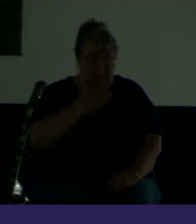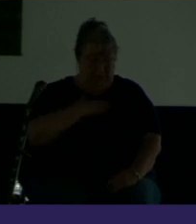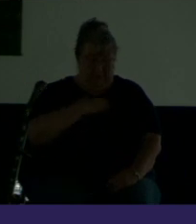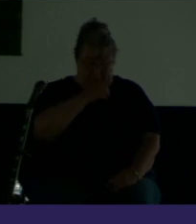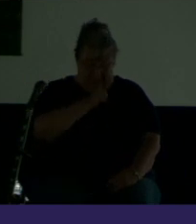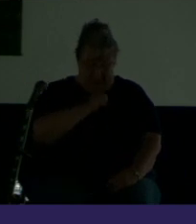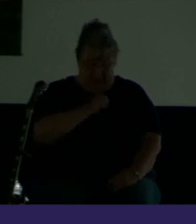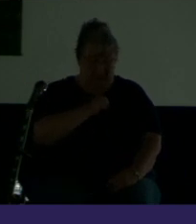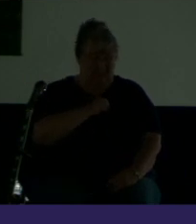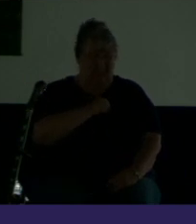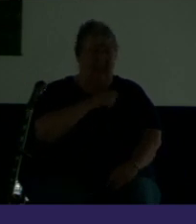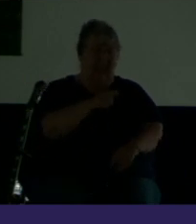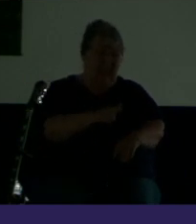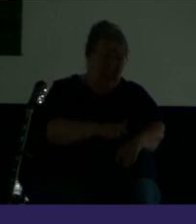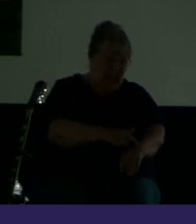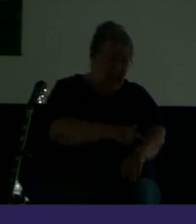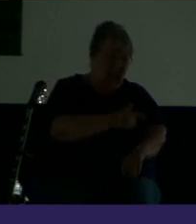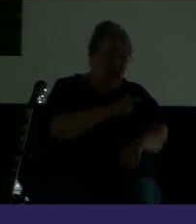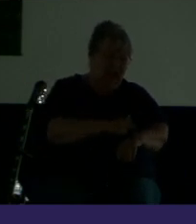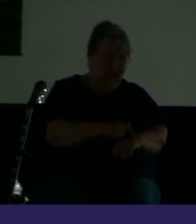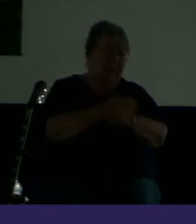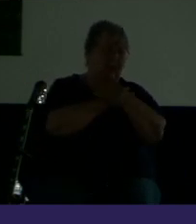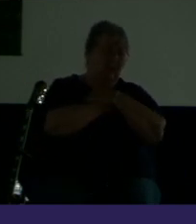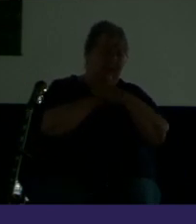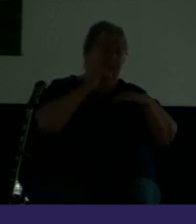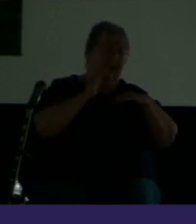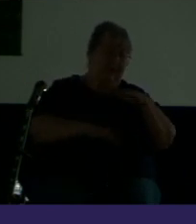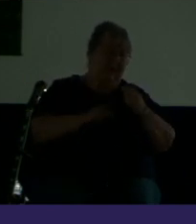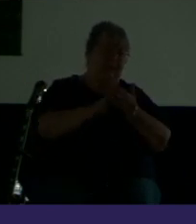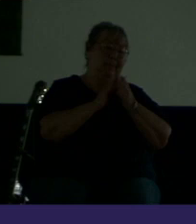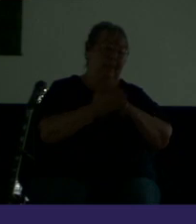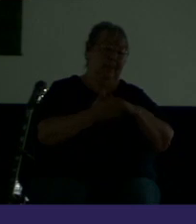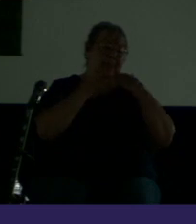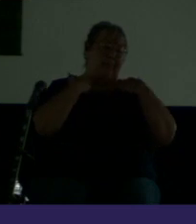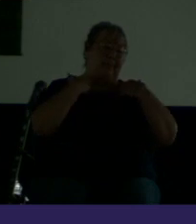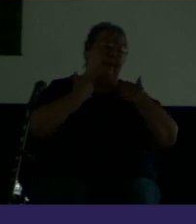And at my age, it takes longer to rest than to get tired.